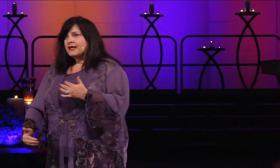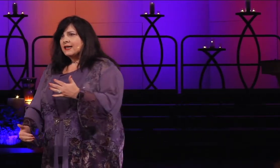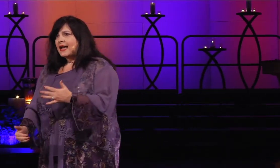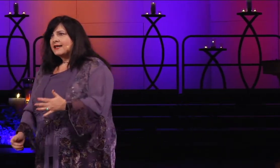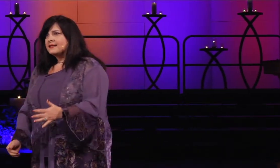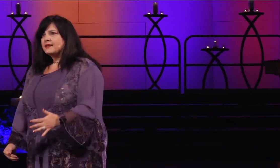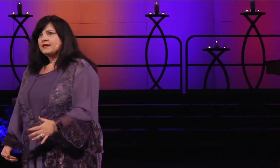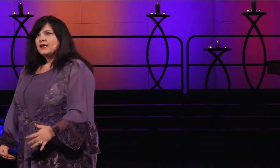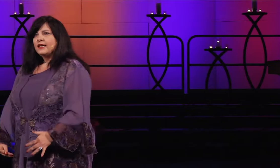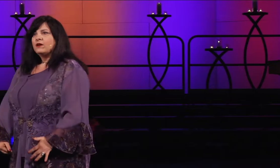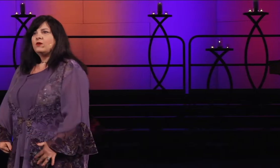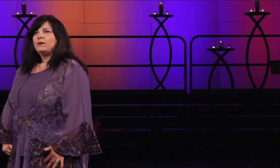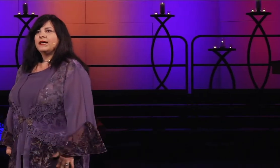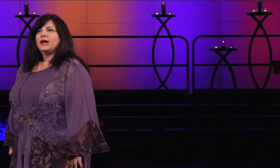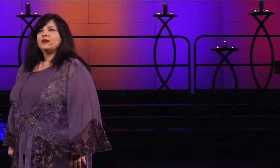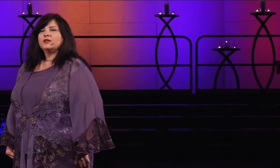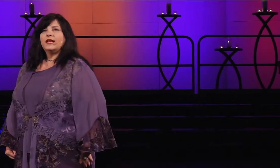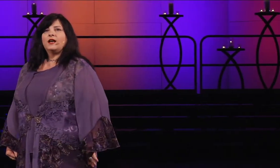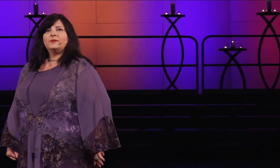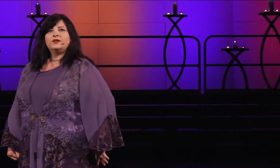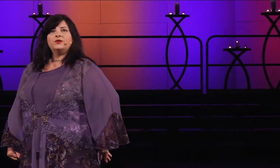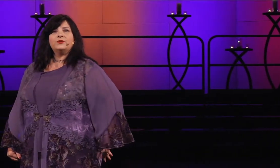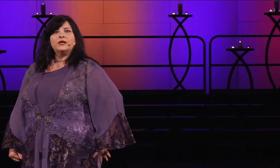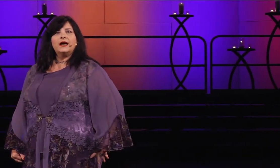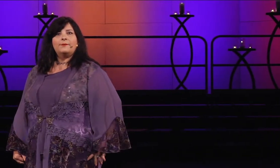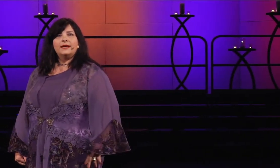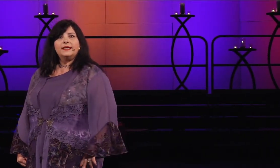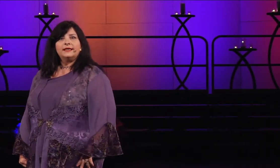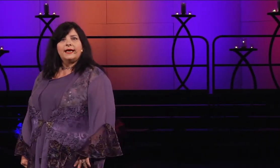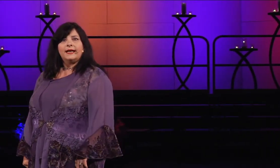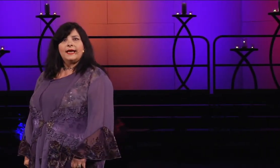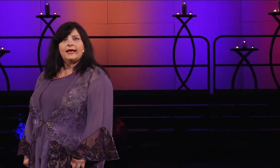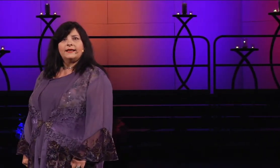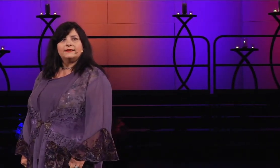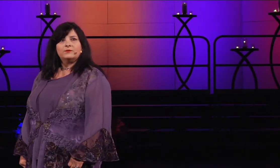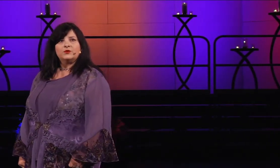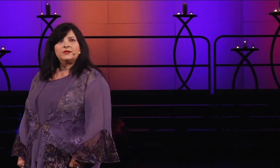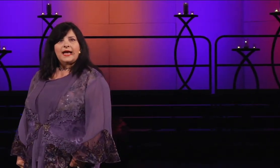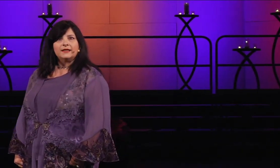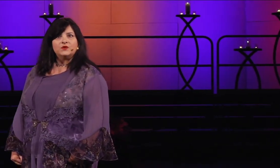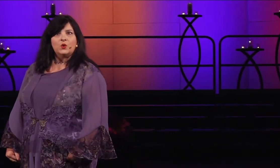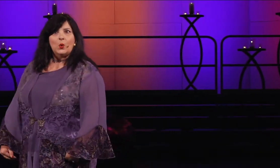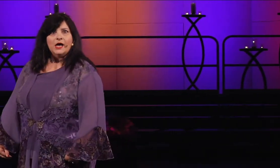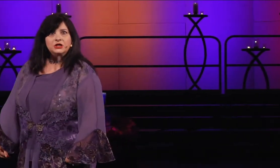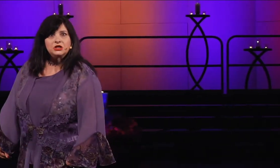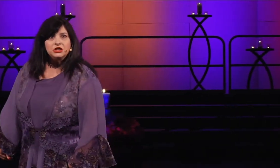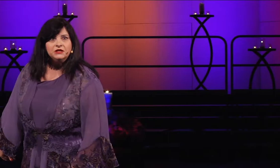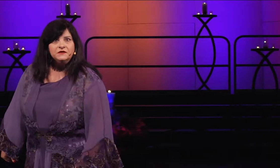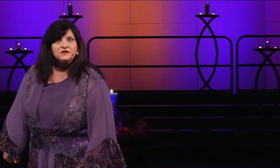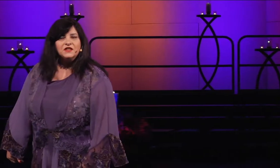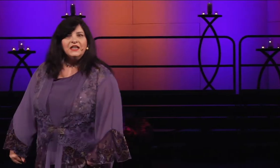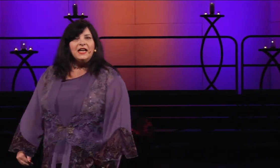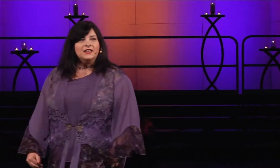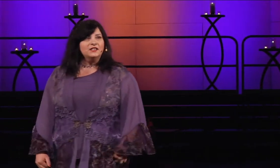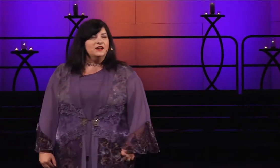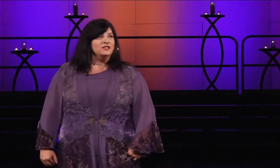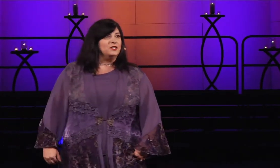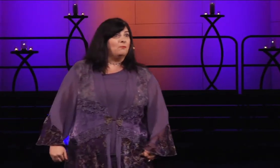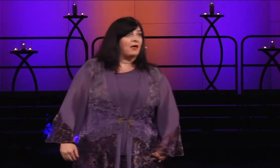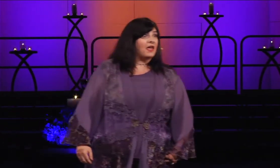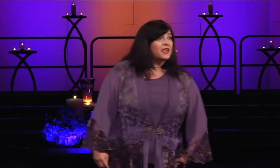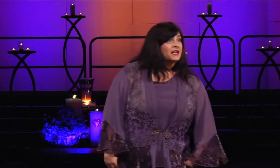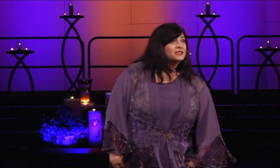step into classes, and oh my gosh, allowed me to do what got me kicked out of catechism, which was ask questions